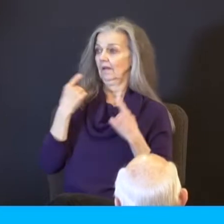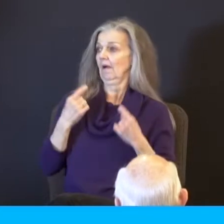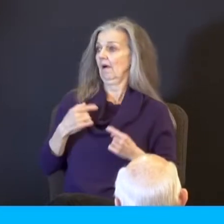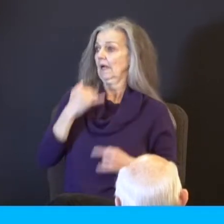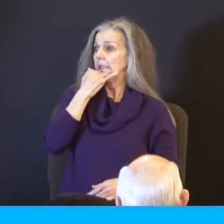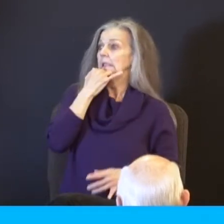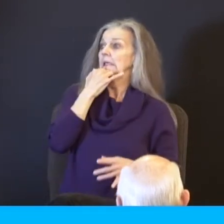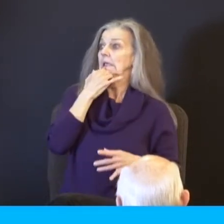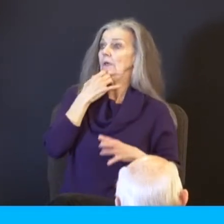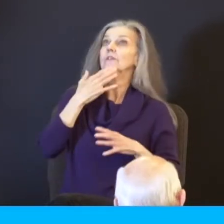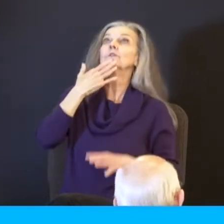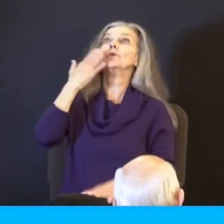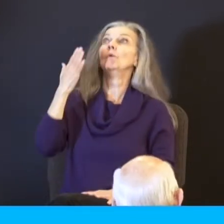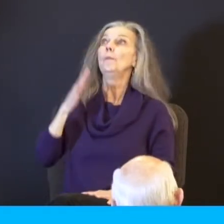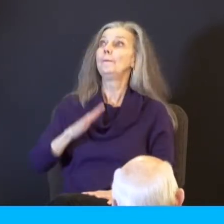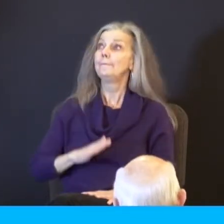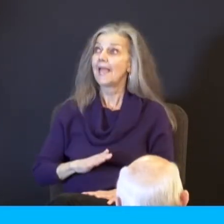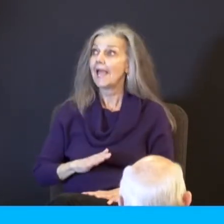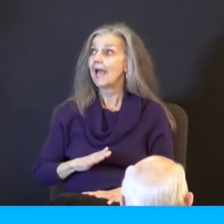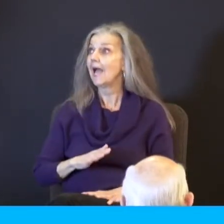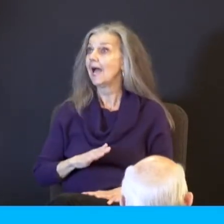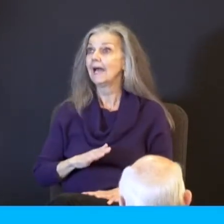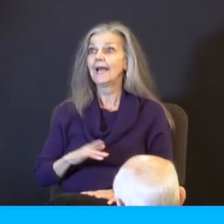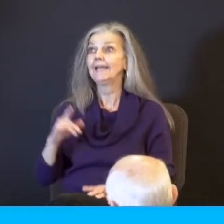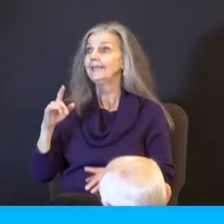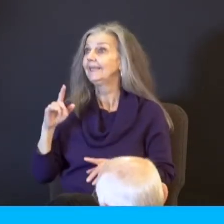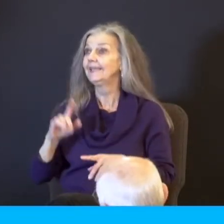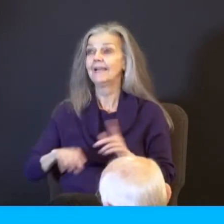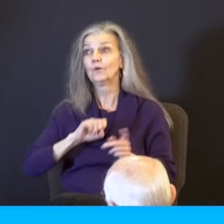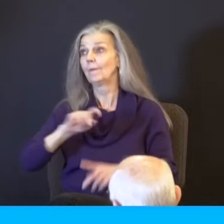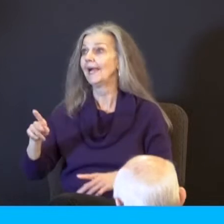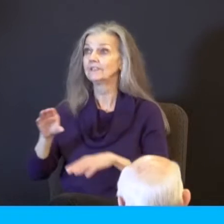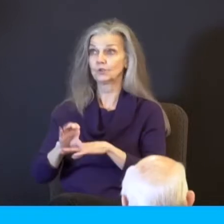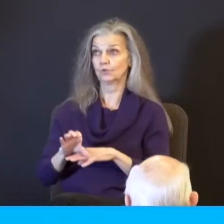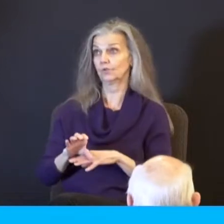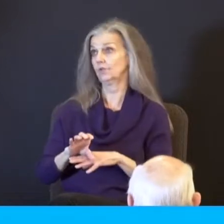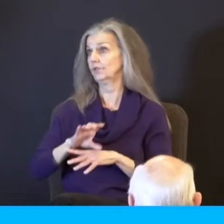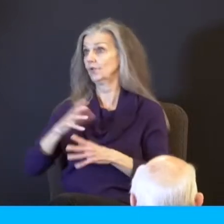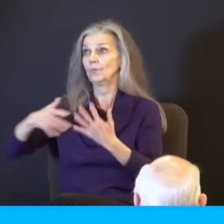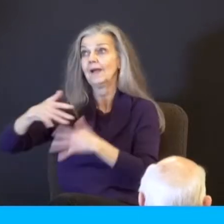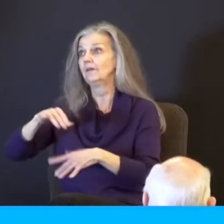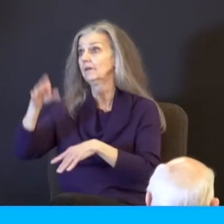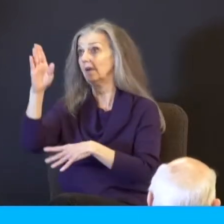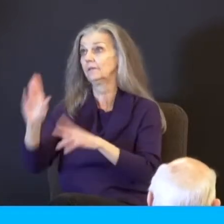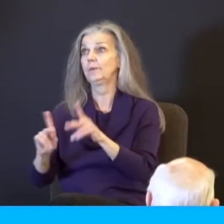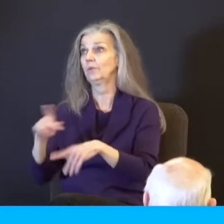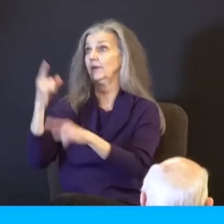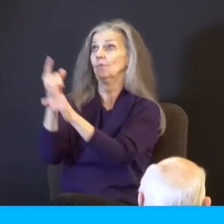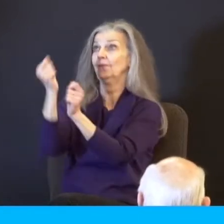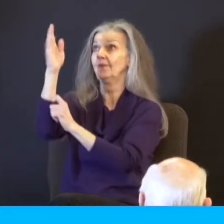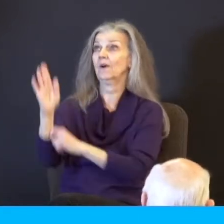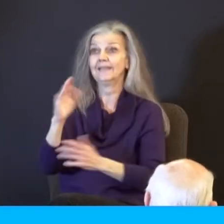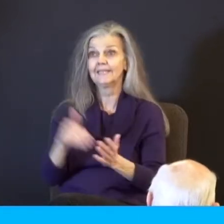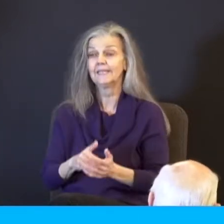what you've done is so bad that there's no way you could ever go back to church or be around God's people or get right with God. It's hopeless.